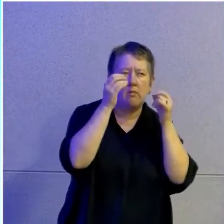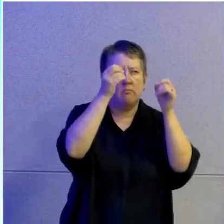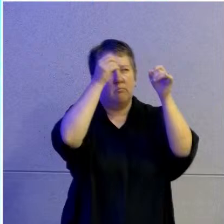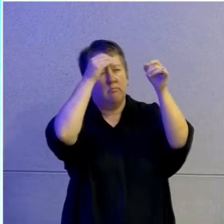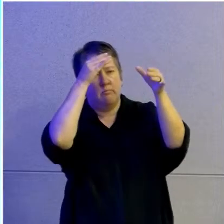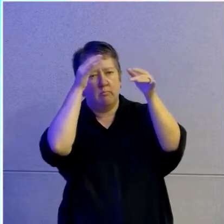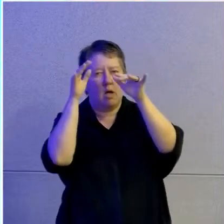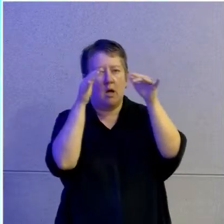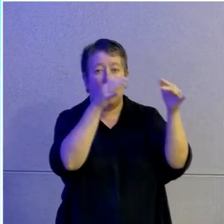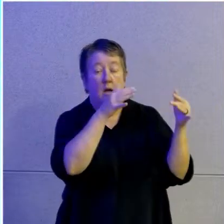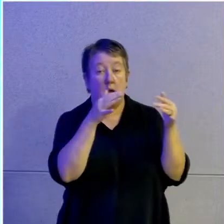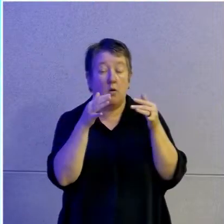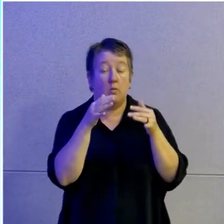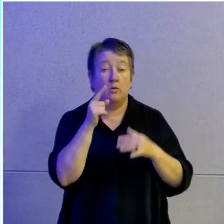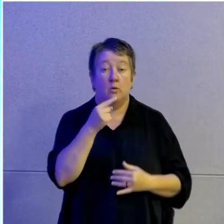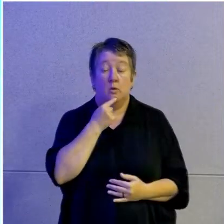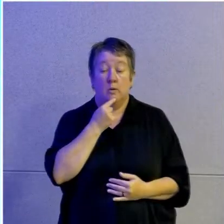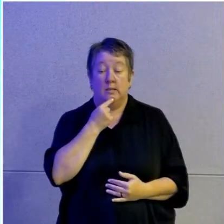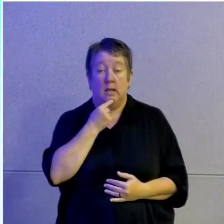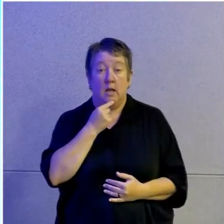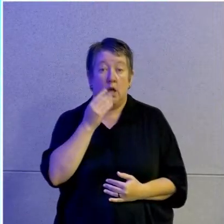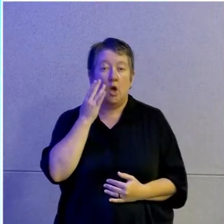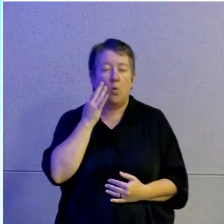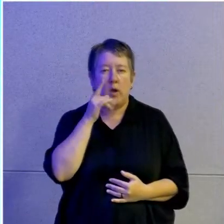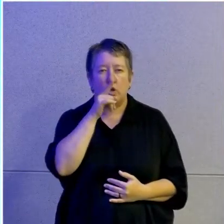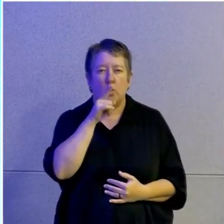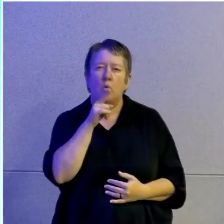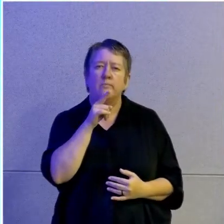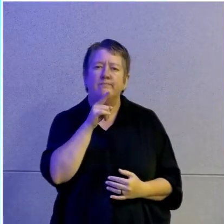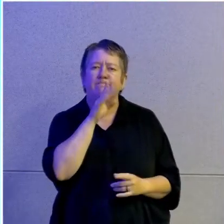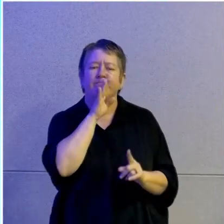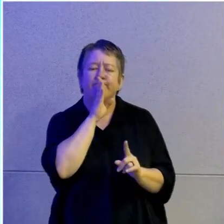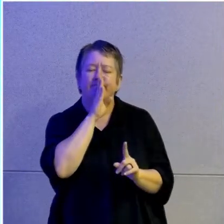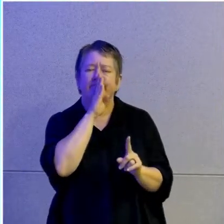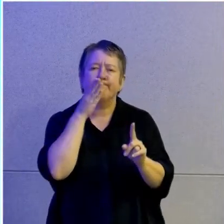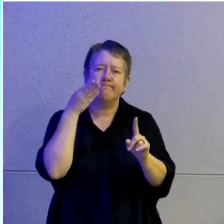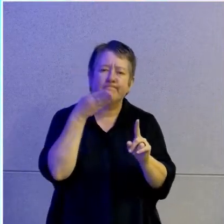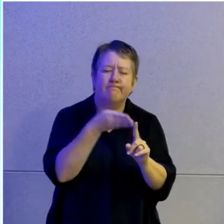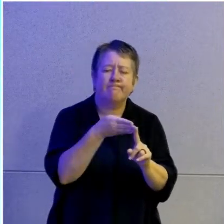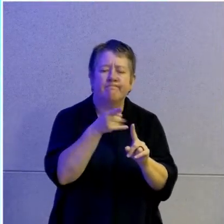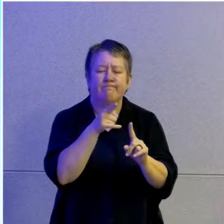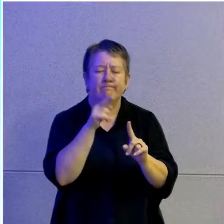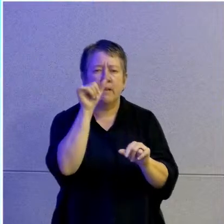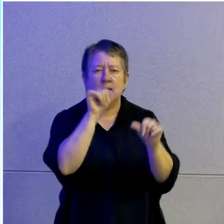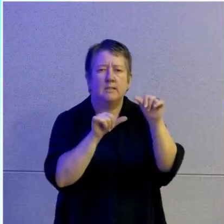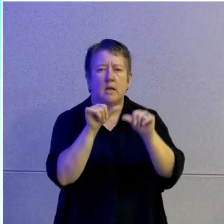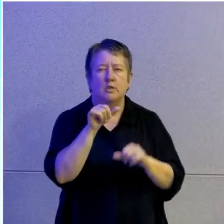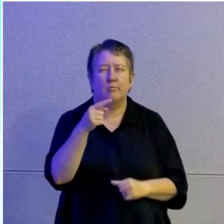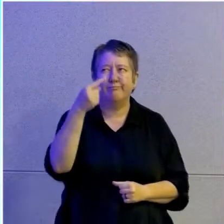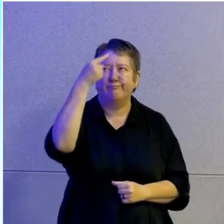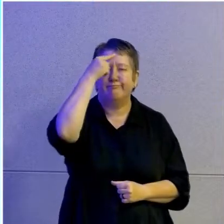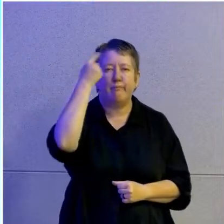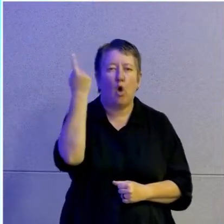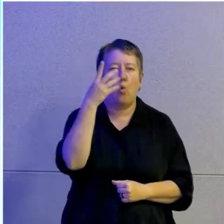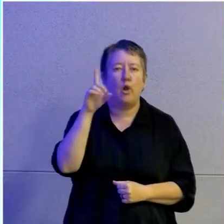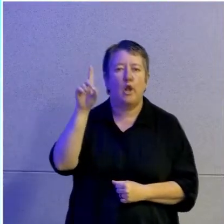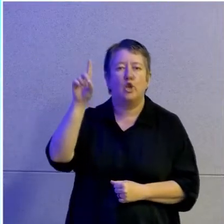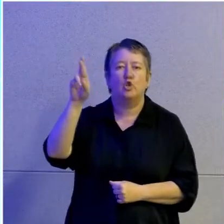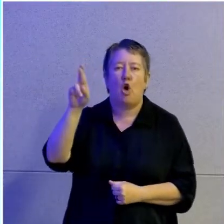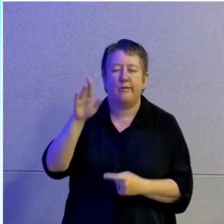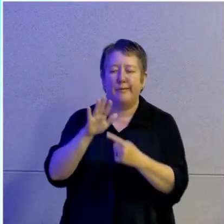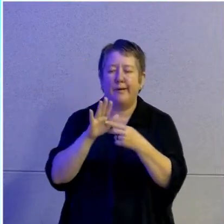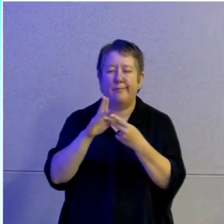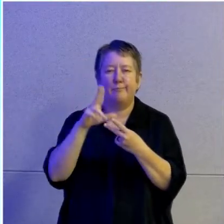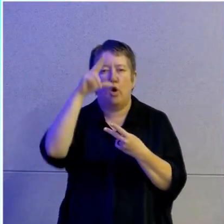say, when we talk to the issue of science subject, we are not only thinking about doctors, to be a nurse, to